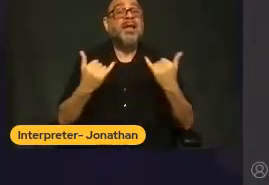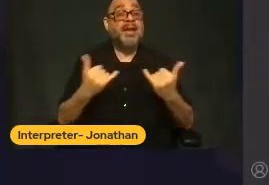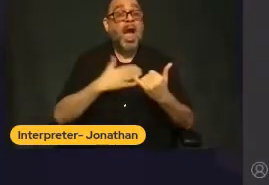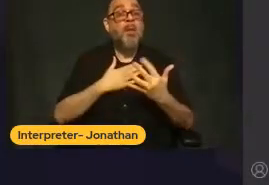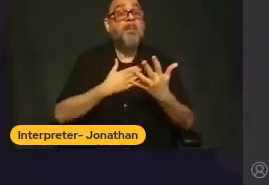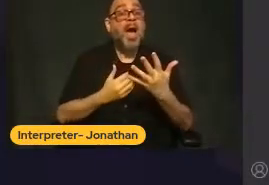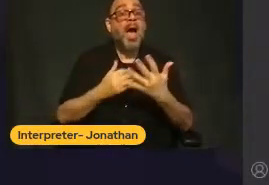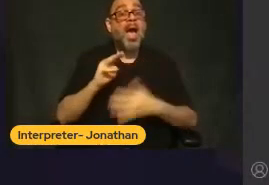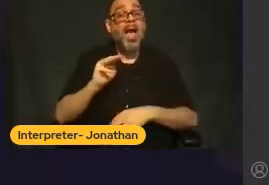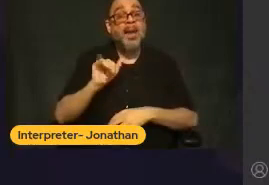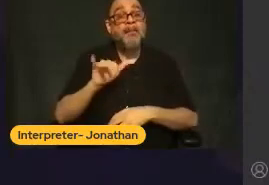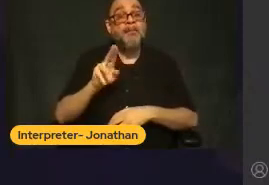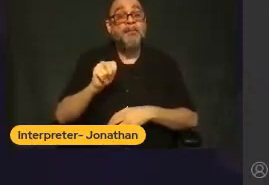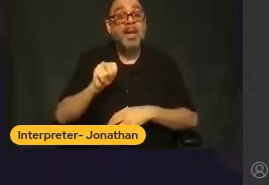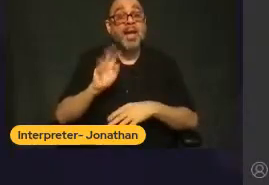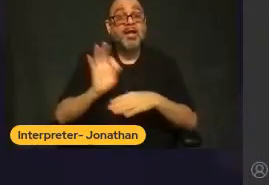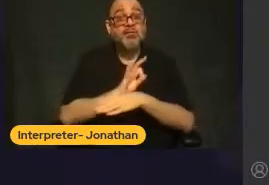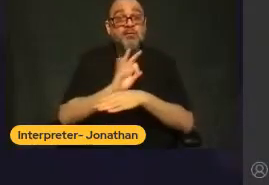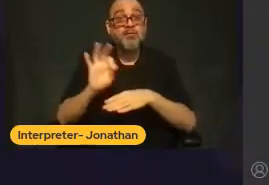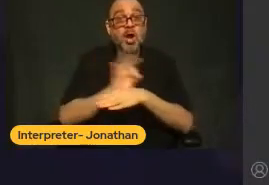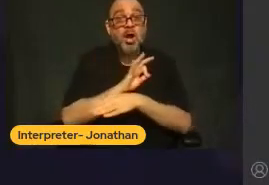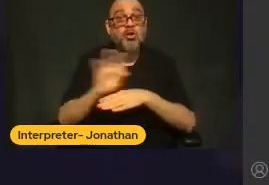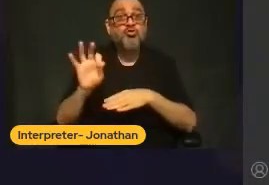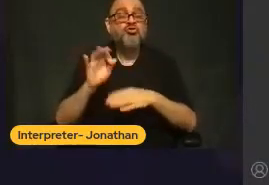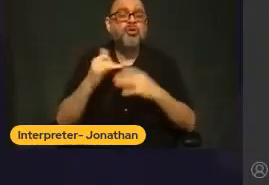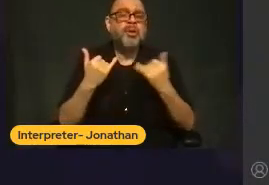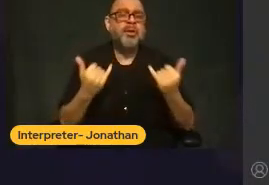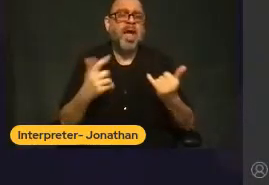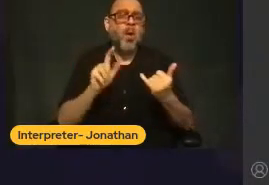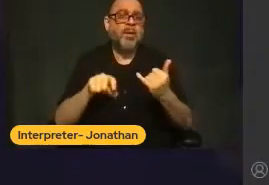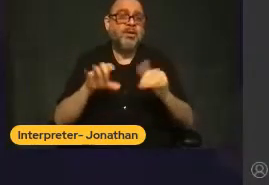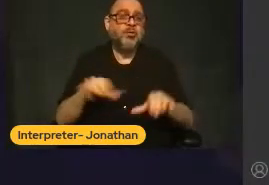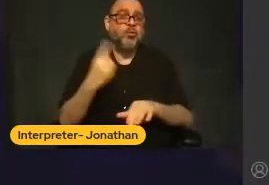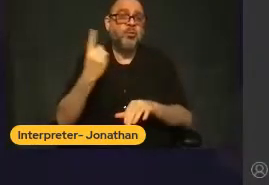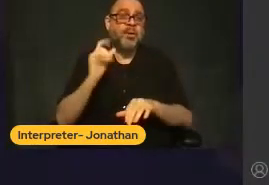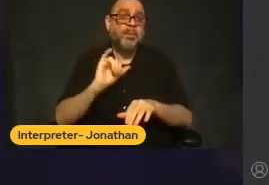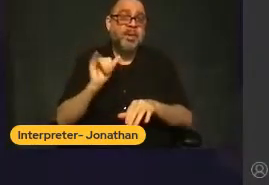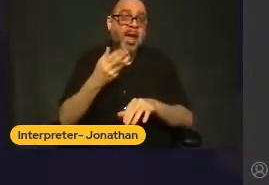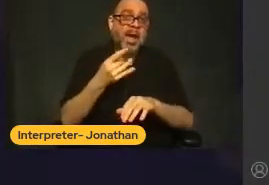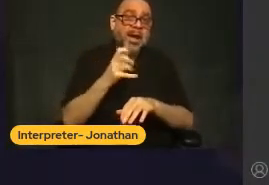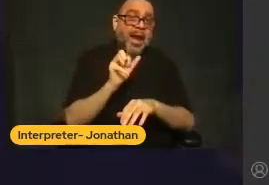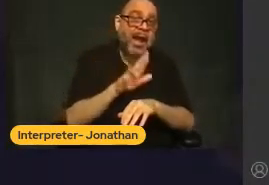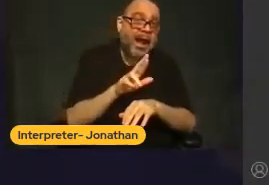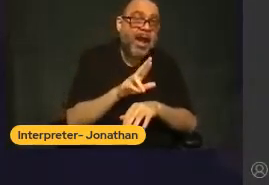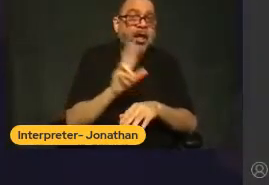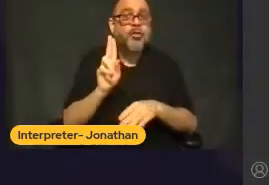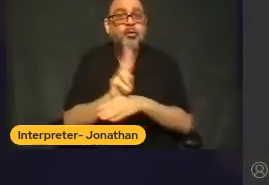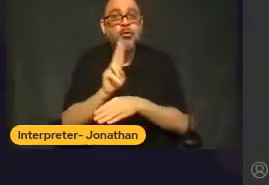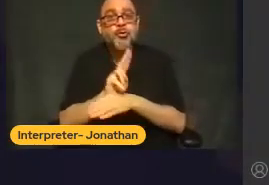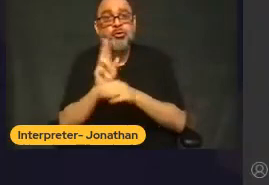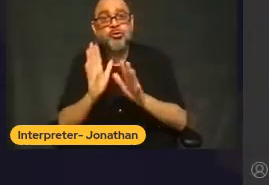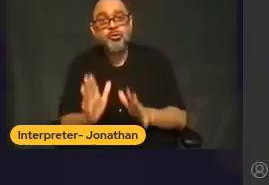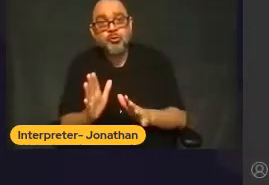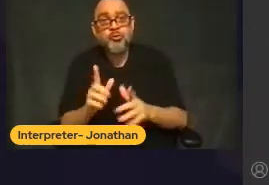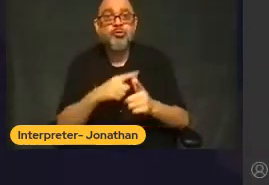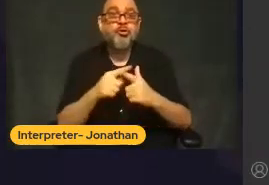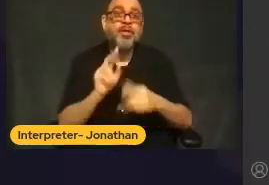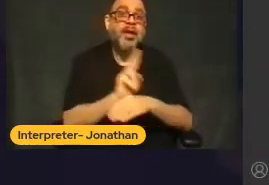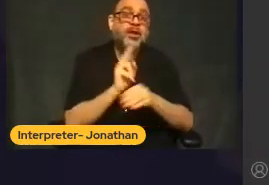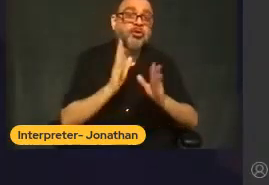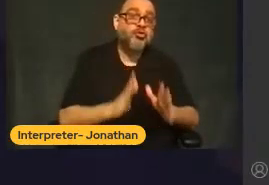would basically need to do something like handler and then users, and then I'm going to be users.bind